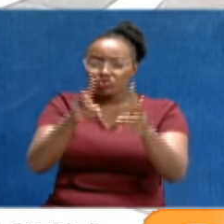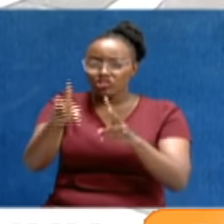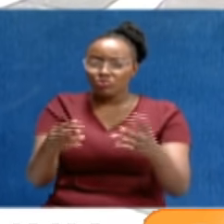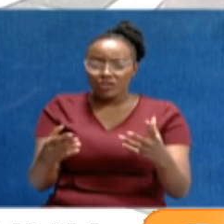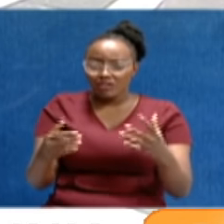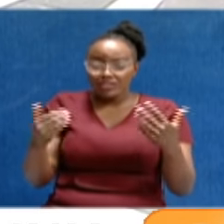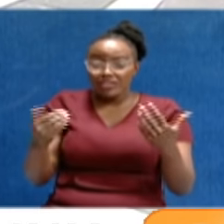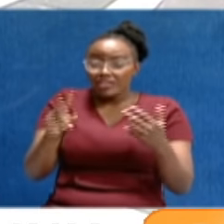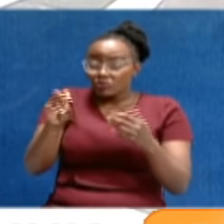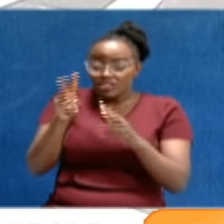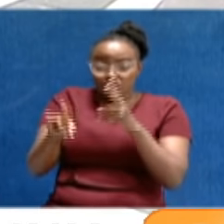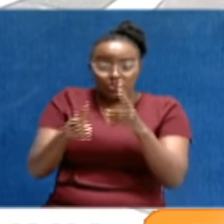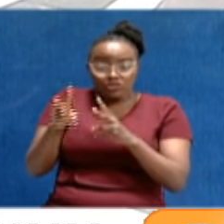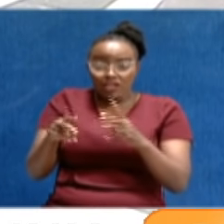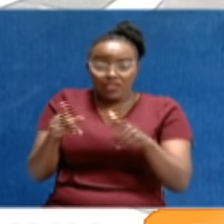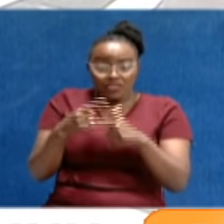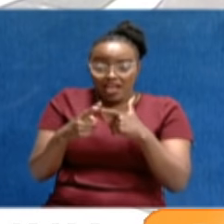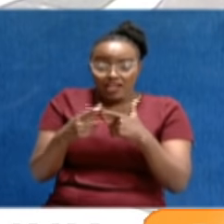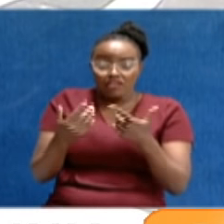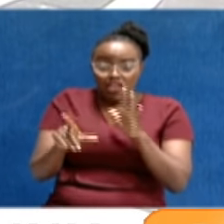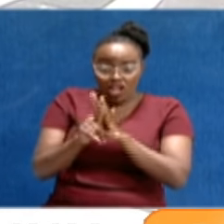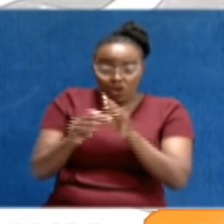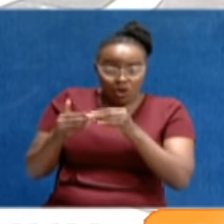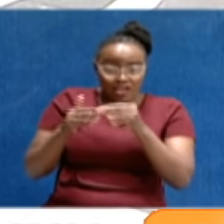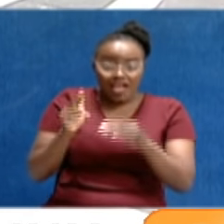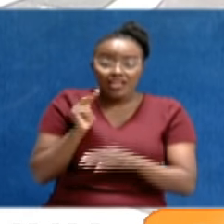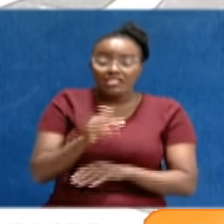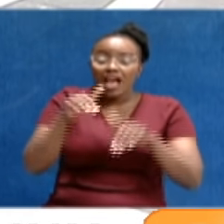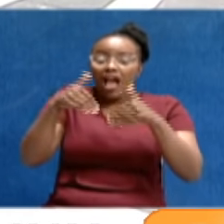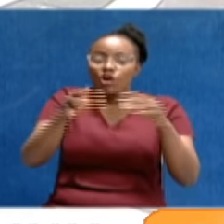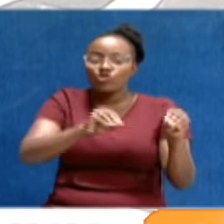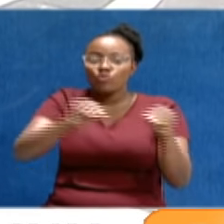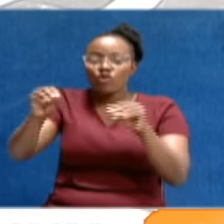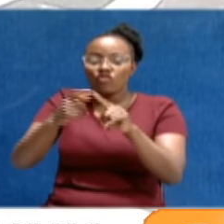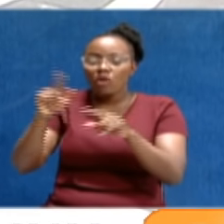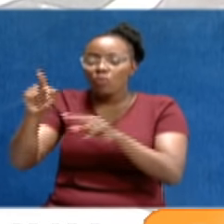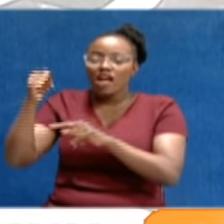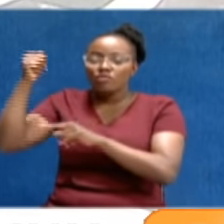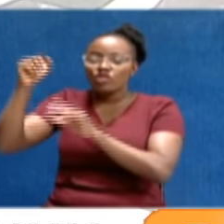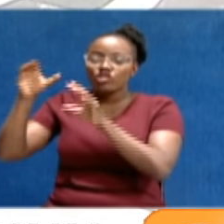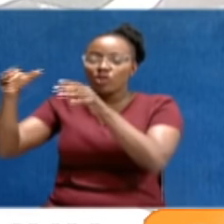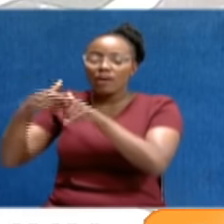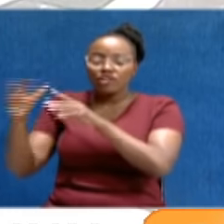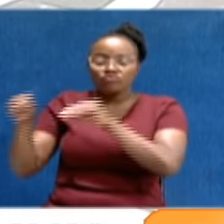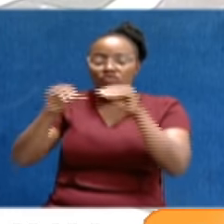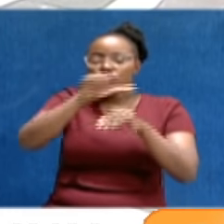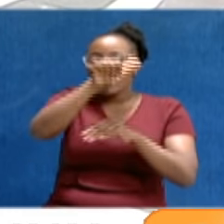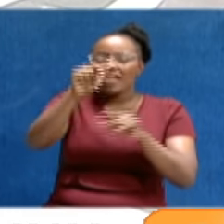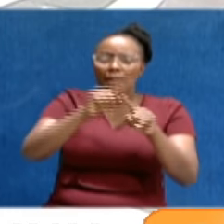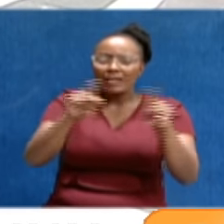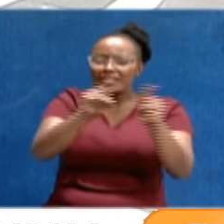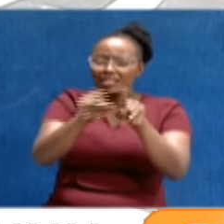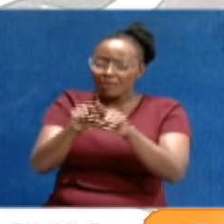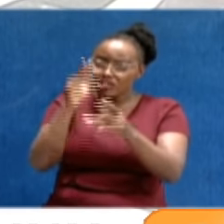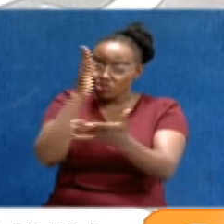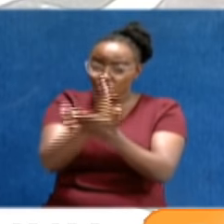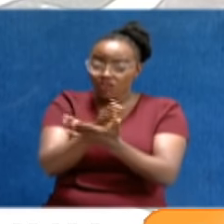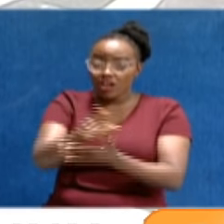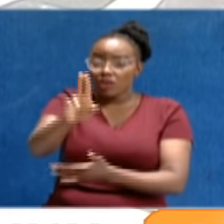come 2022, the law will guide us how you move from one party to the other.